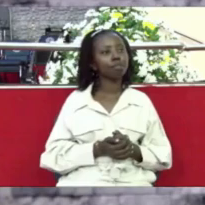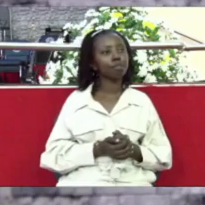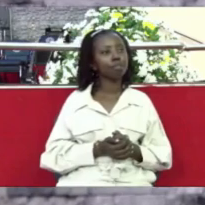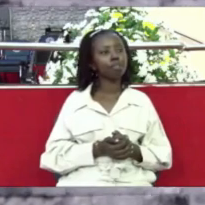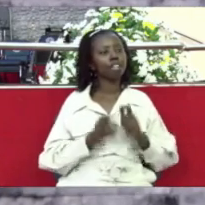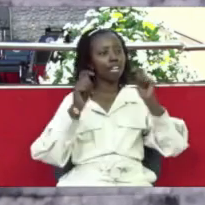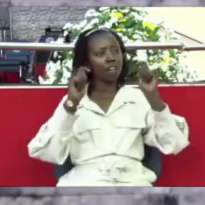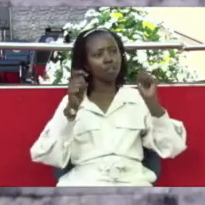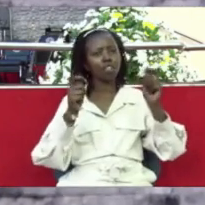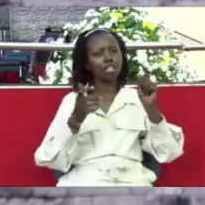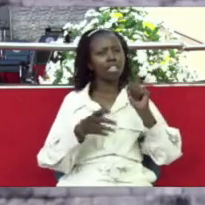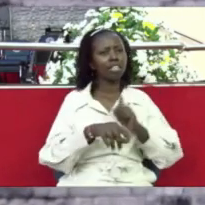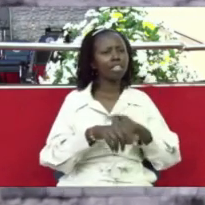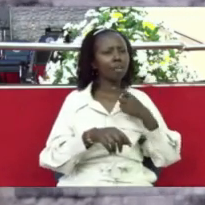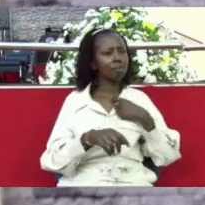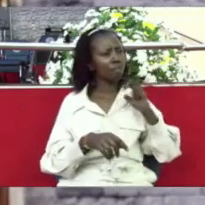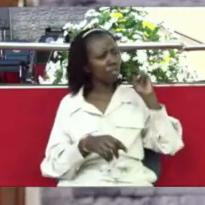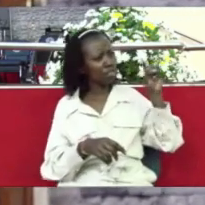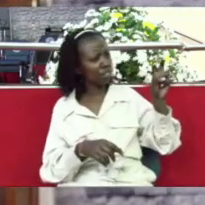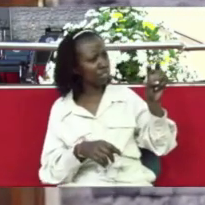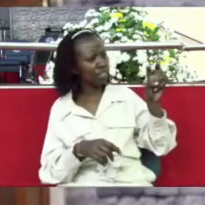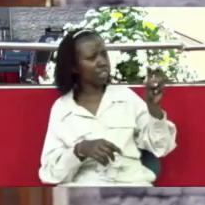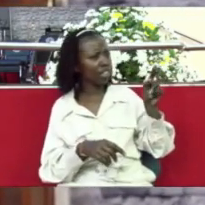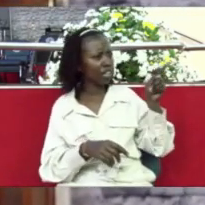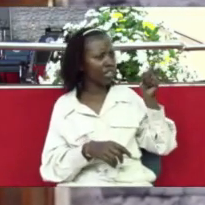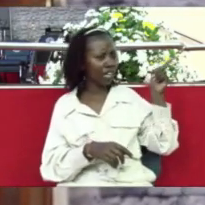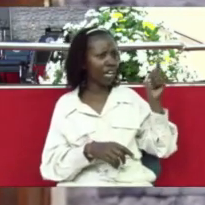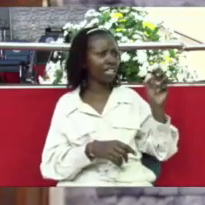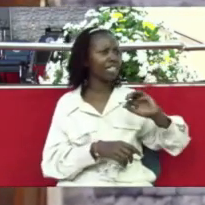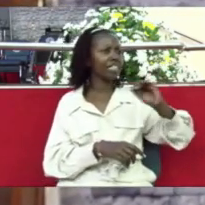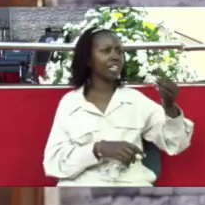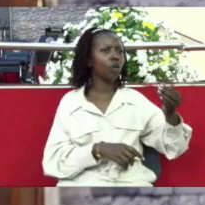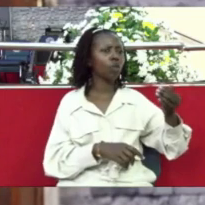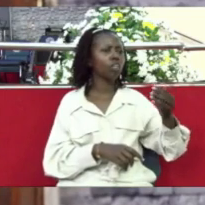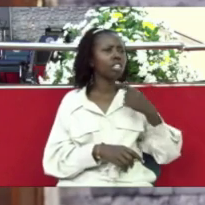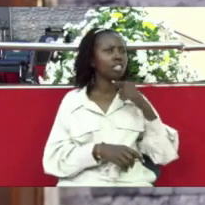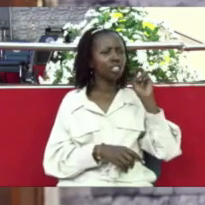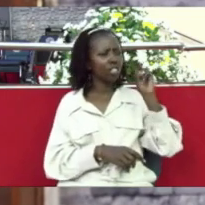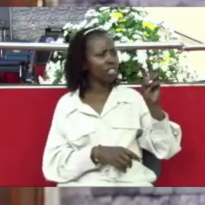Now what I saw downtown was about 400 or 500 young men.